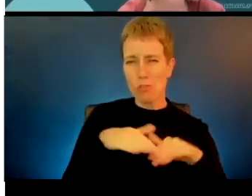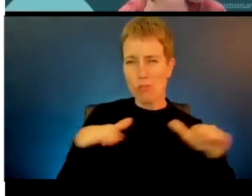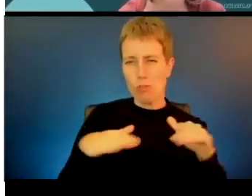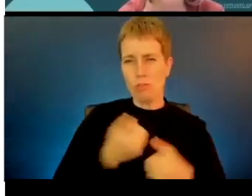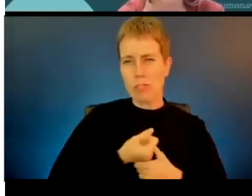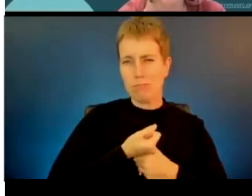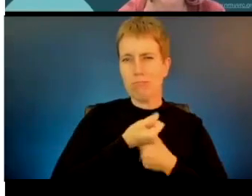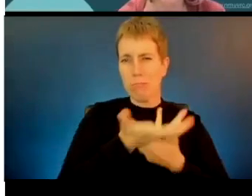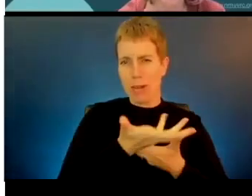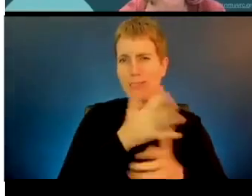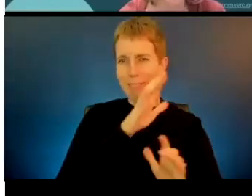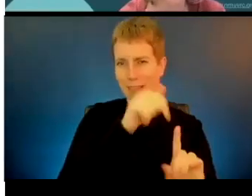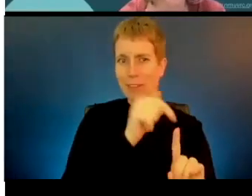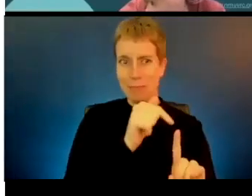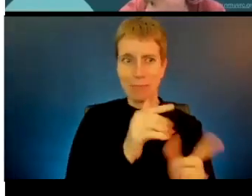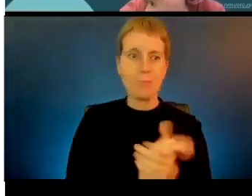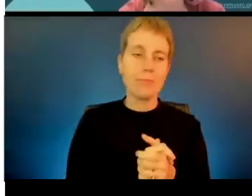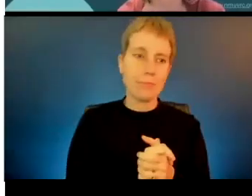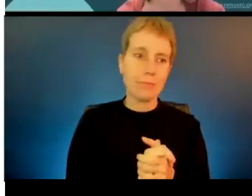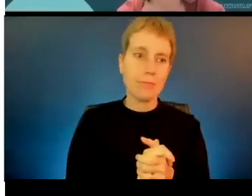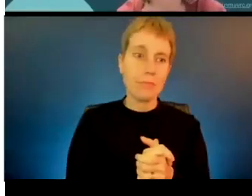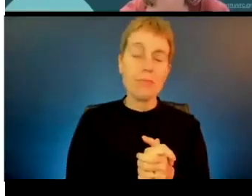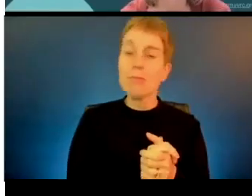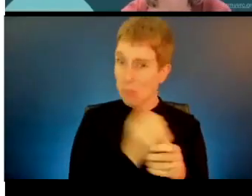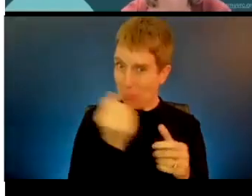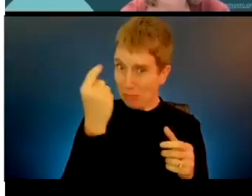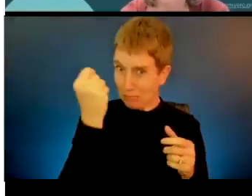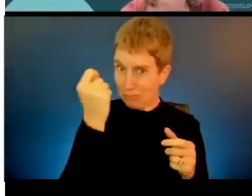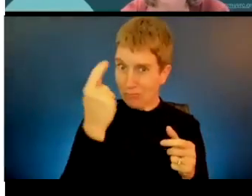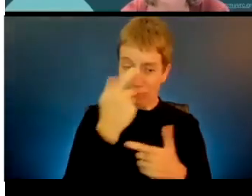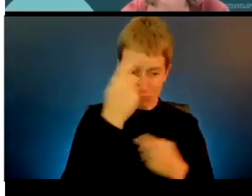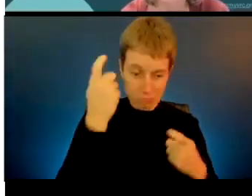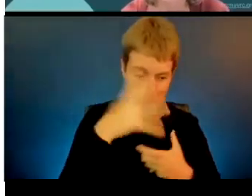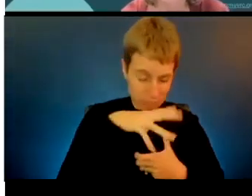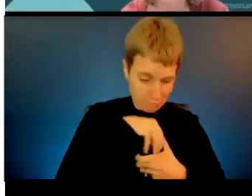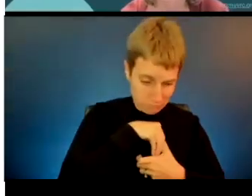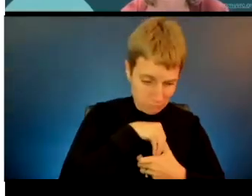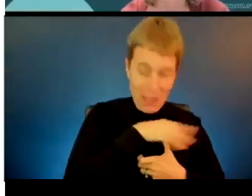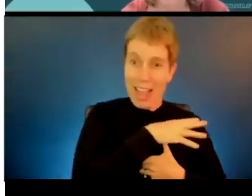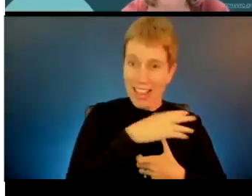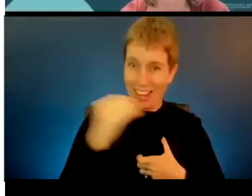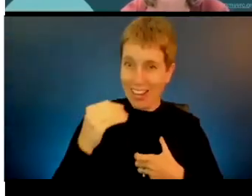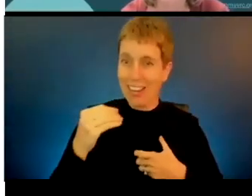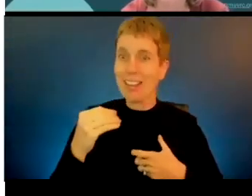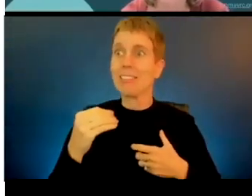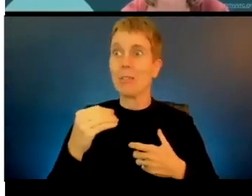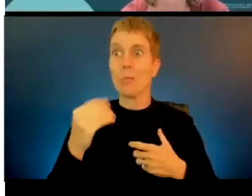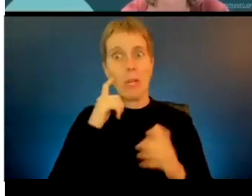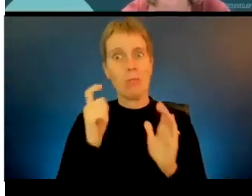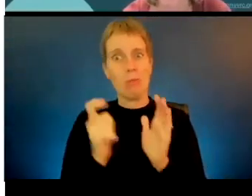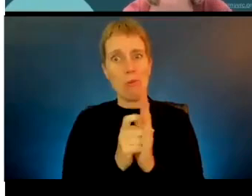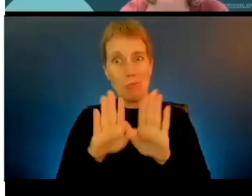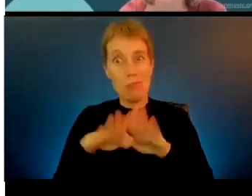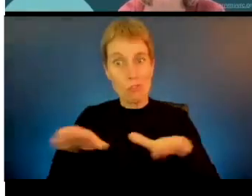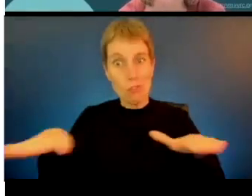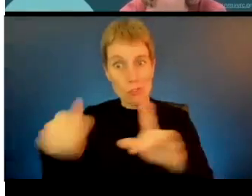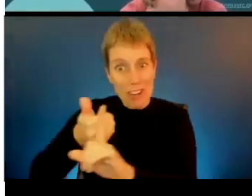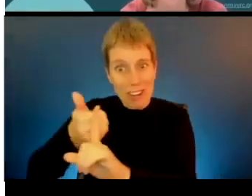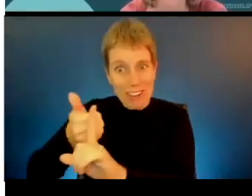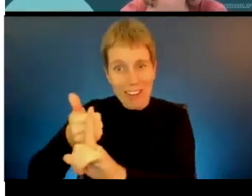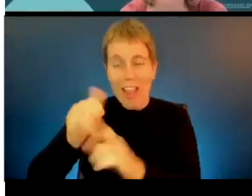an event like a mass violence event, we also know, particularly among kids, that the way those kinds of reactions